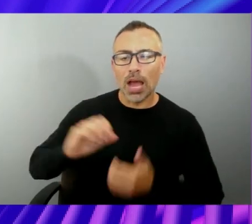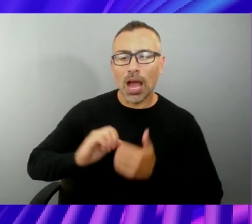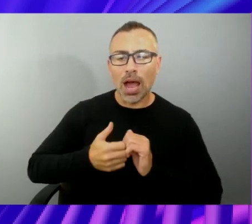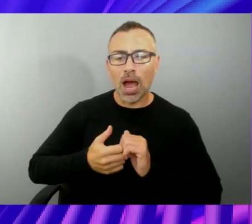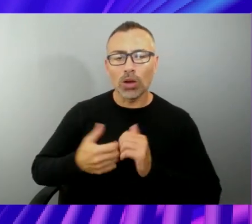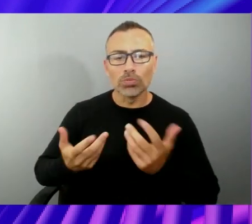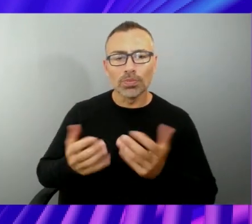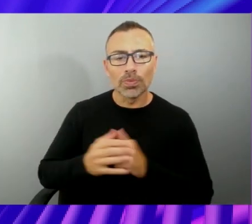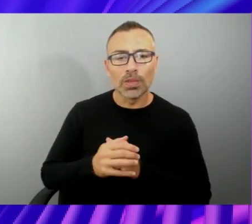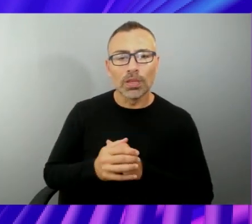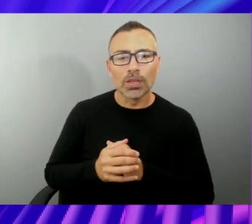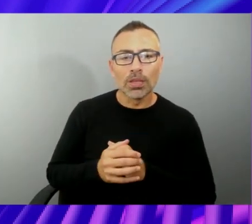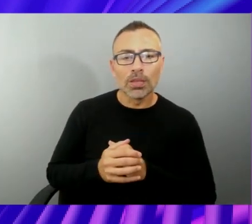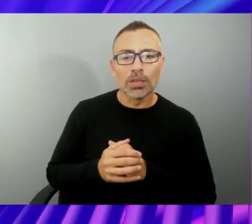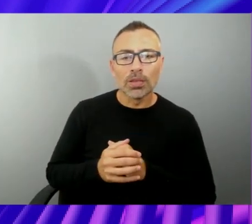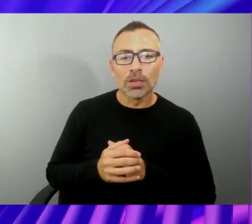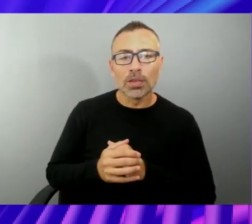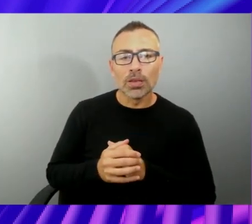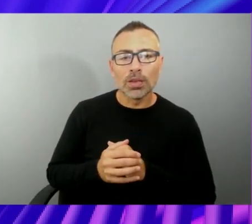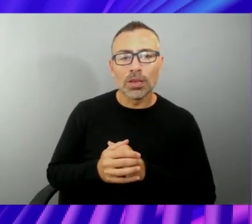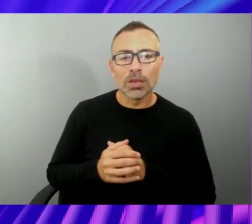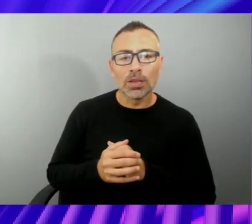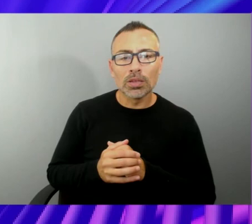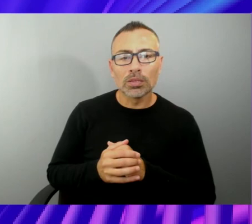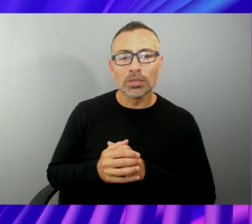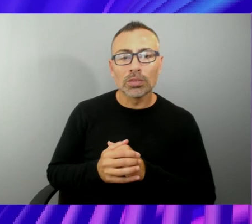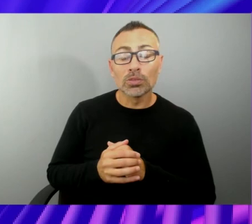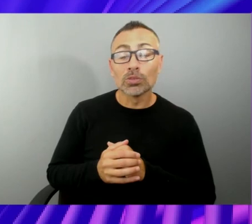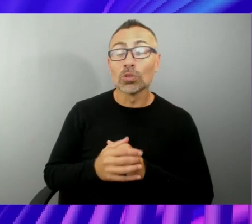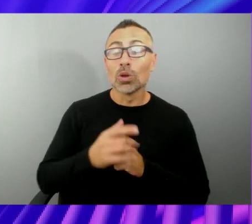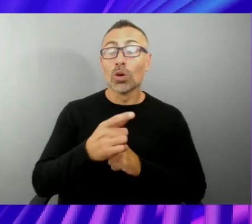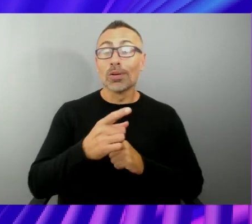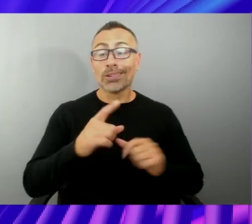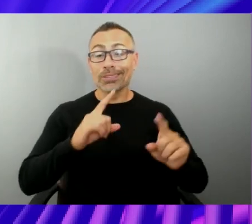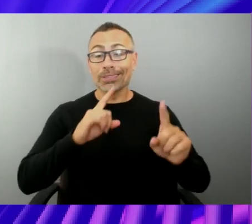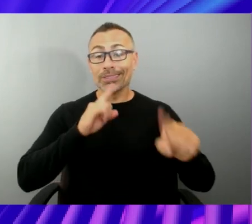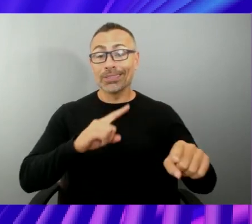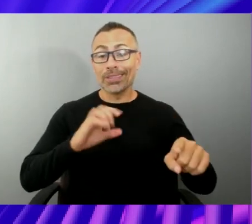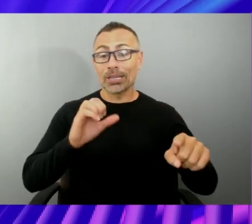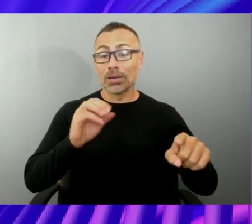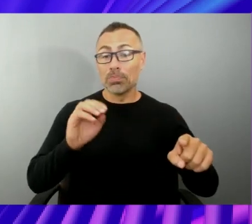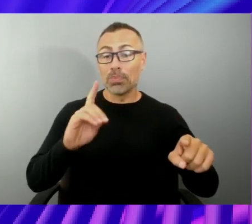is take a look at the command invocations. So I'm just going to,